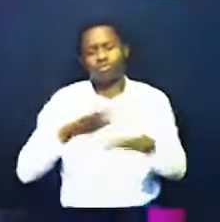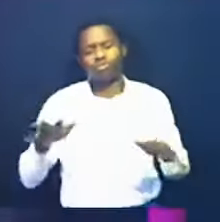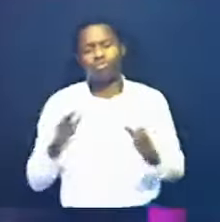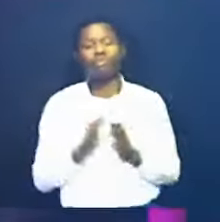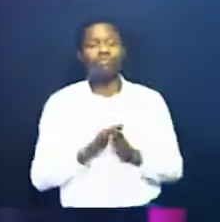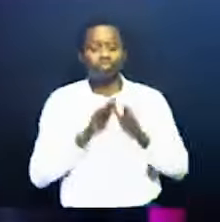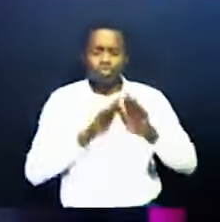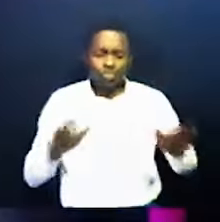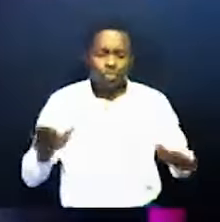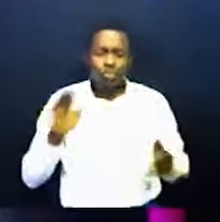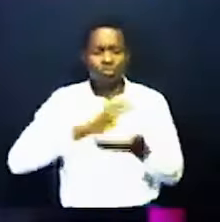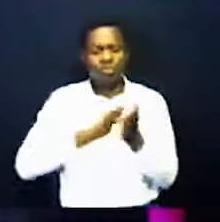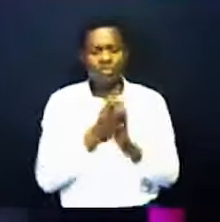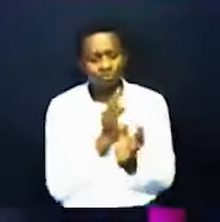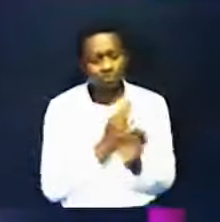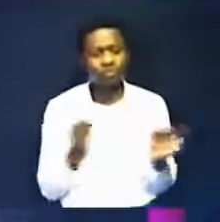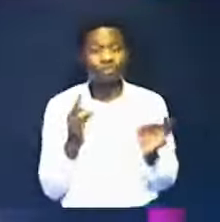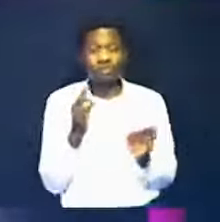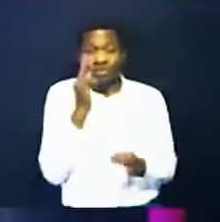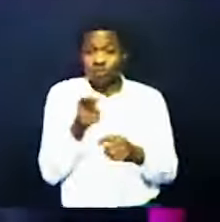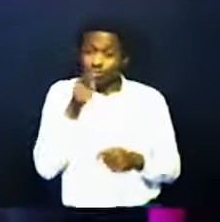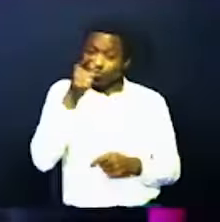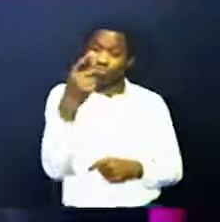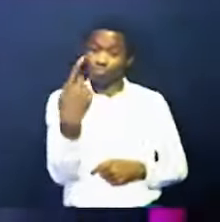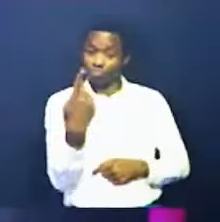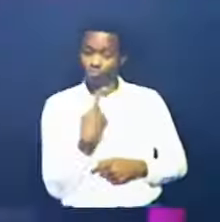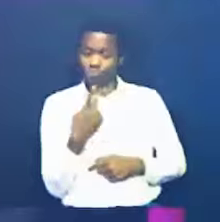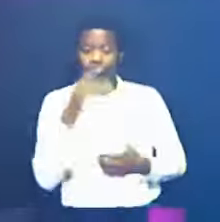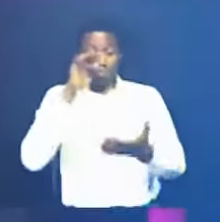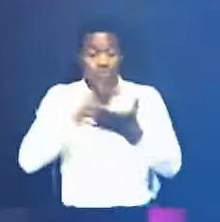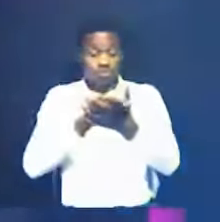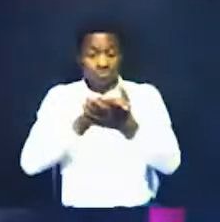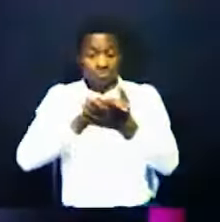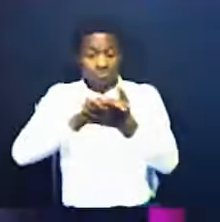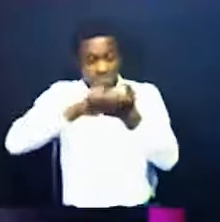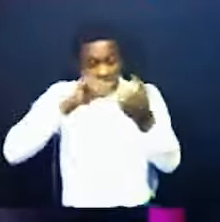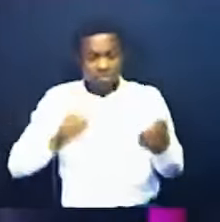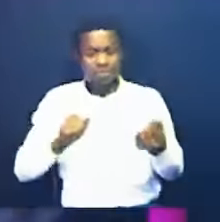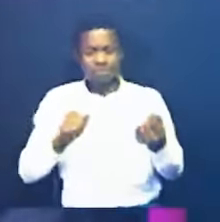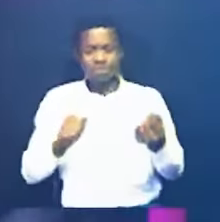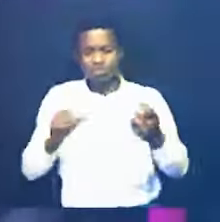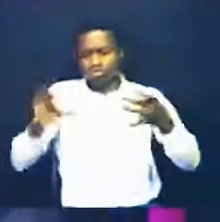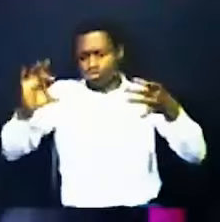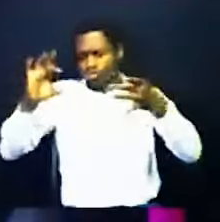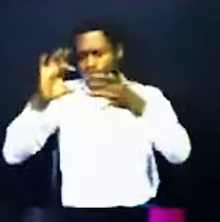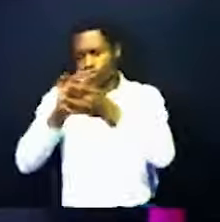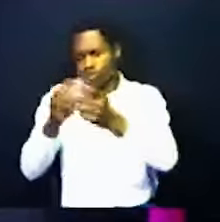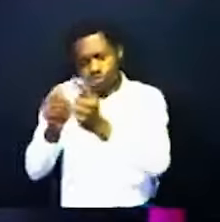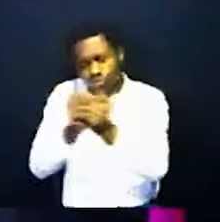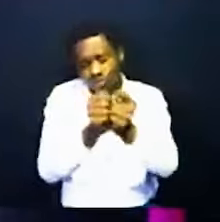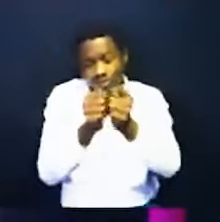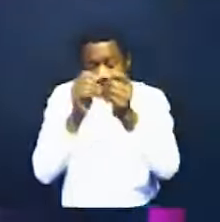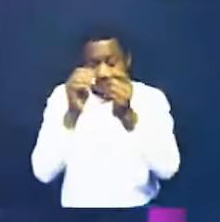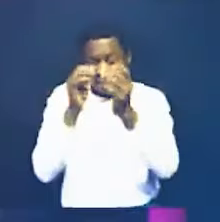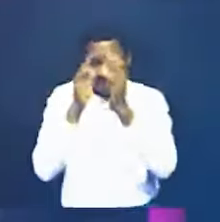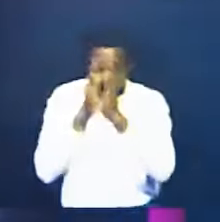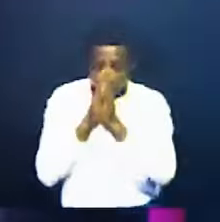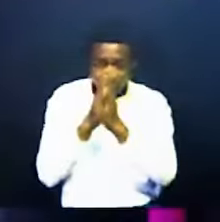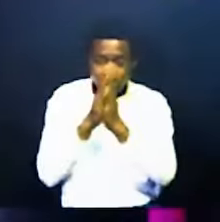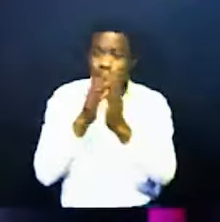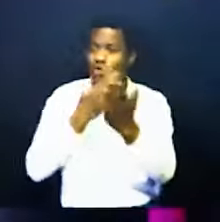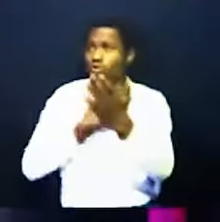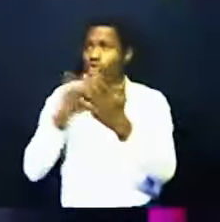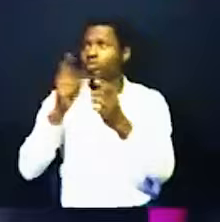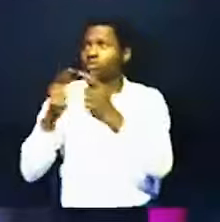If you believe and I believe and we together pray, the Holy Spirit will